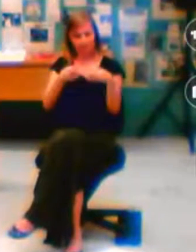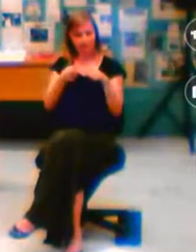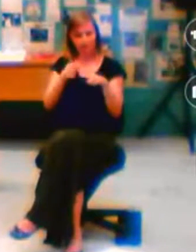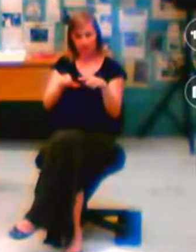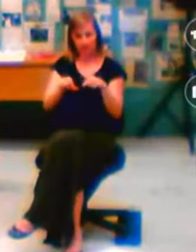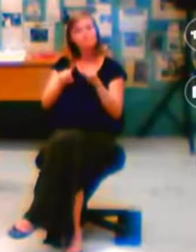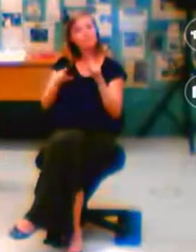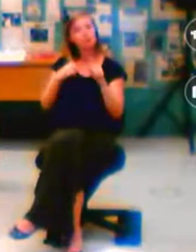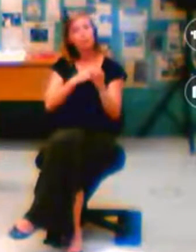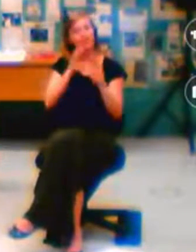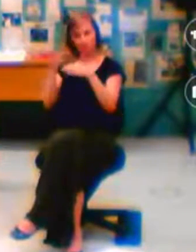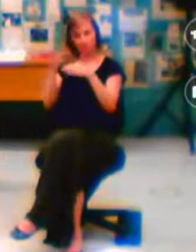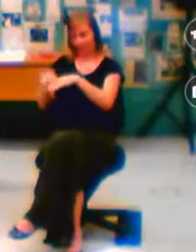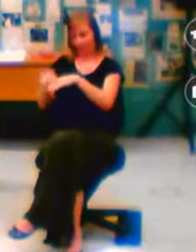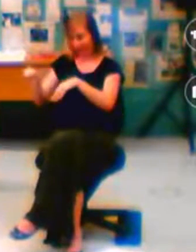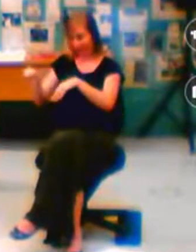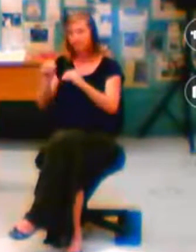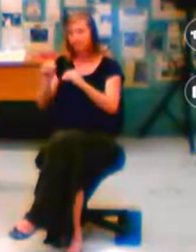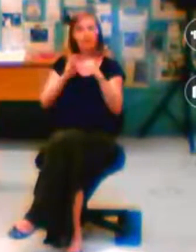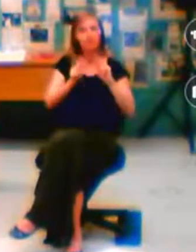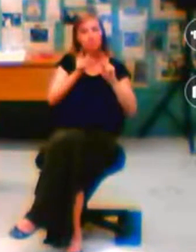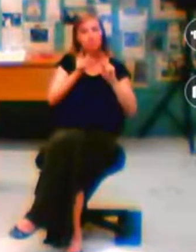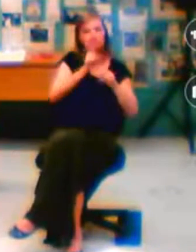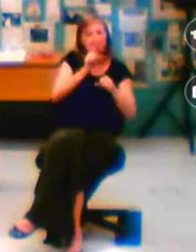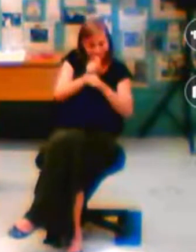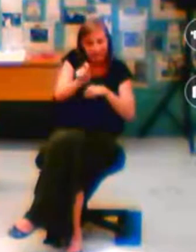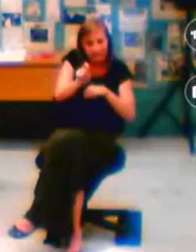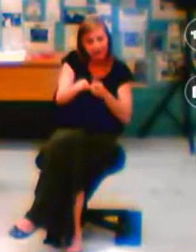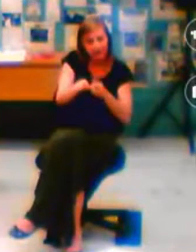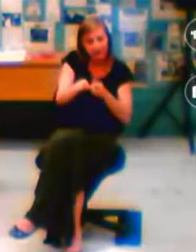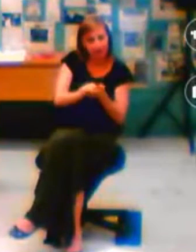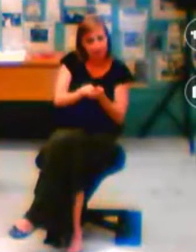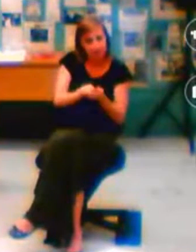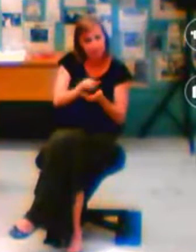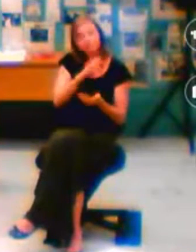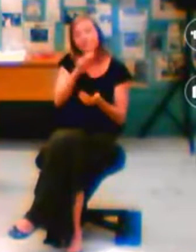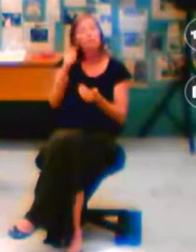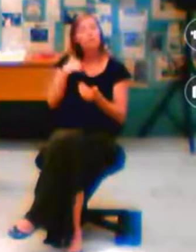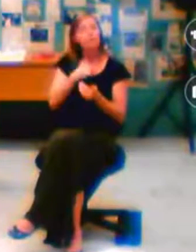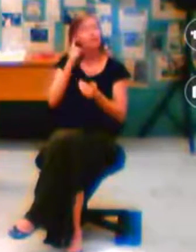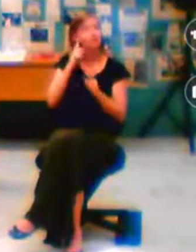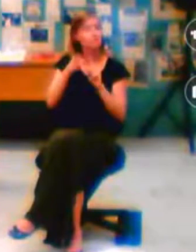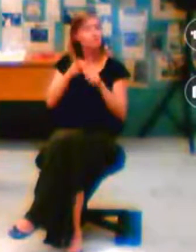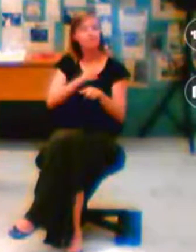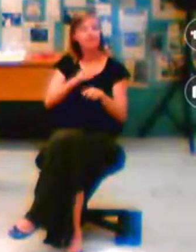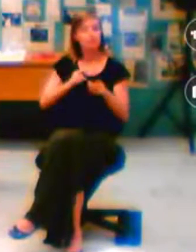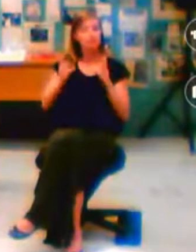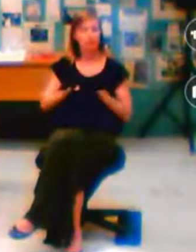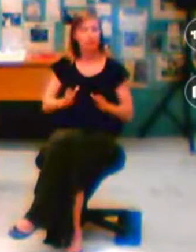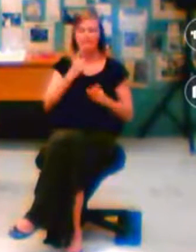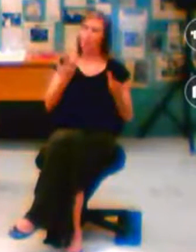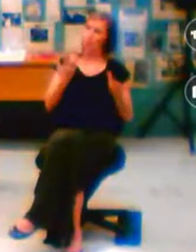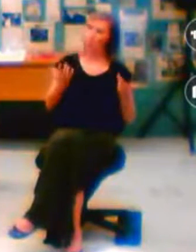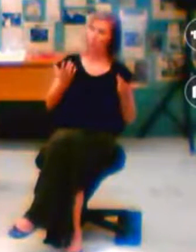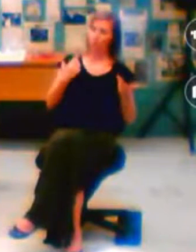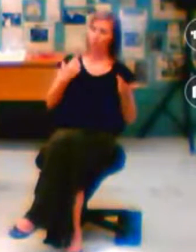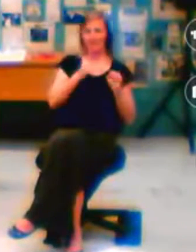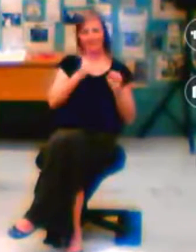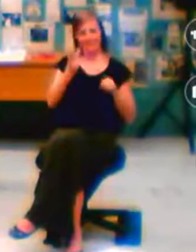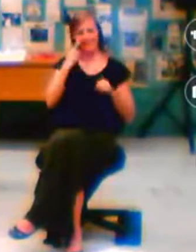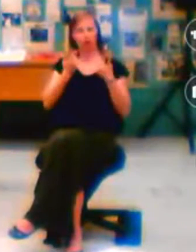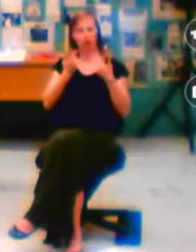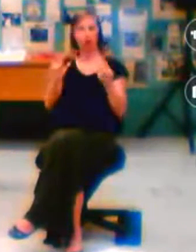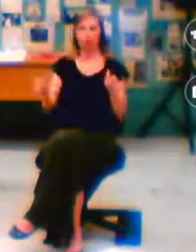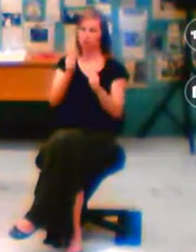not. So this becomes quite expensive. What that does is it shifts focus away from people who really need help in order to help